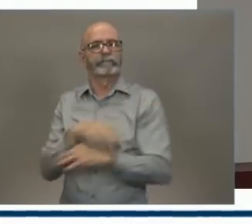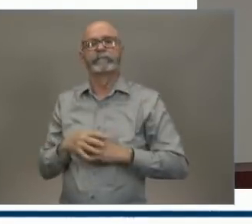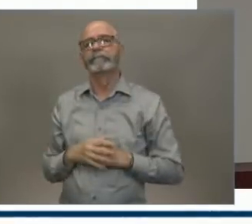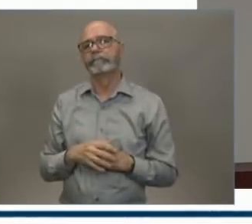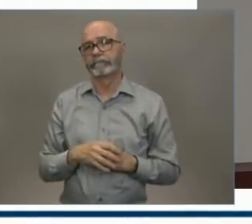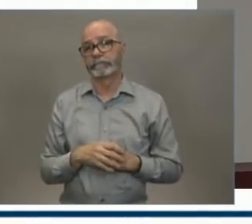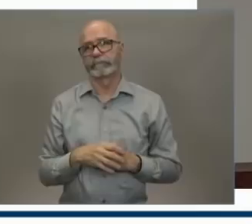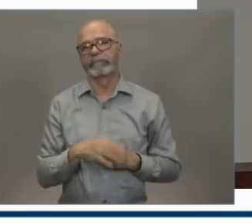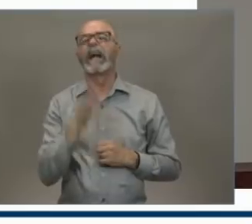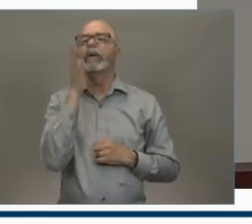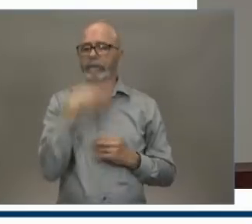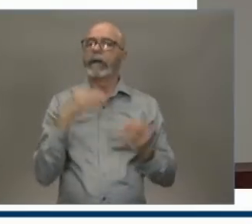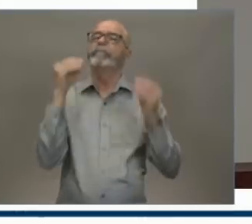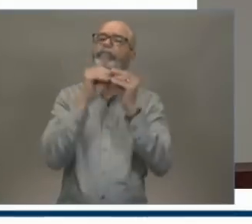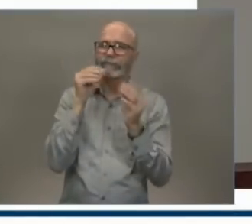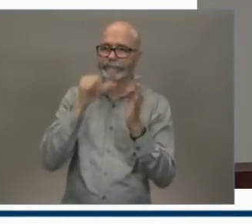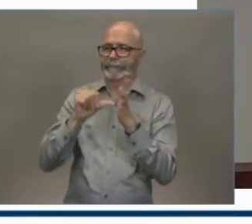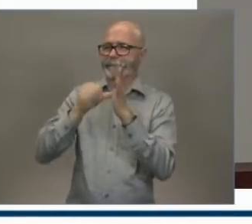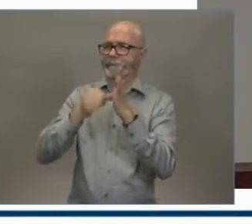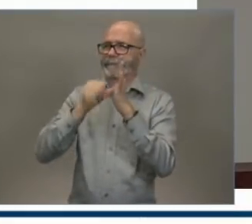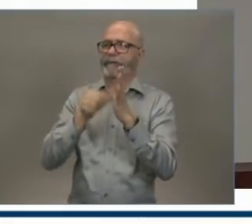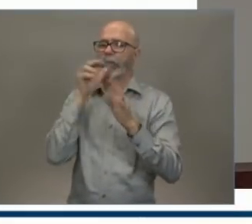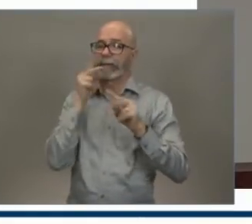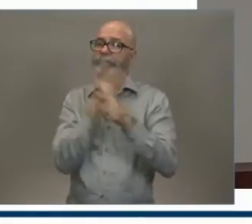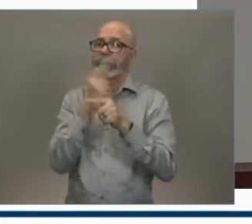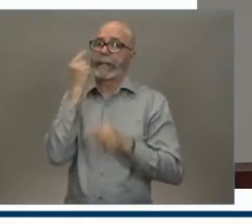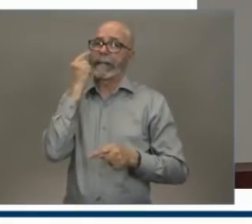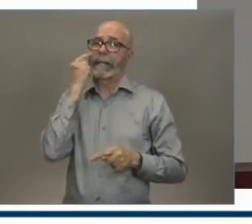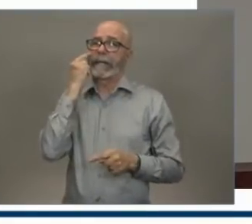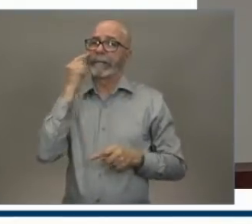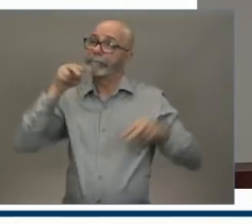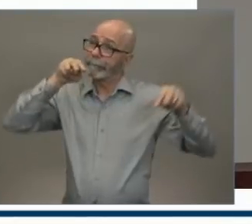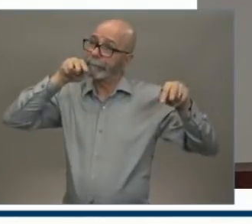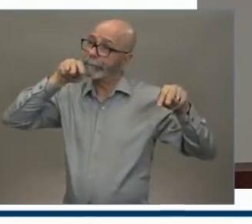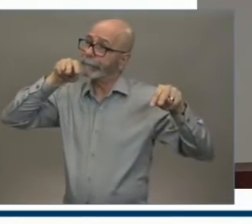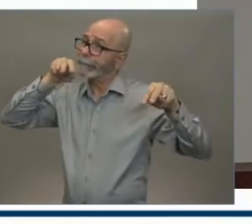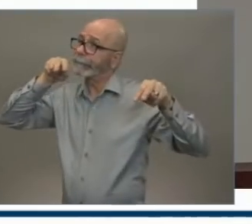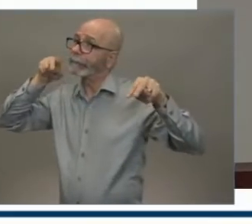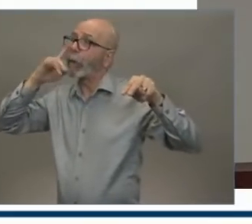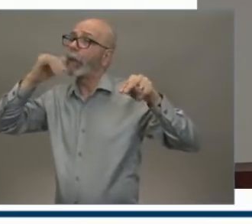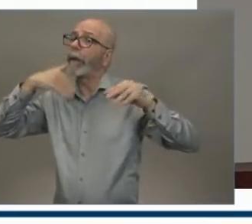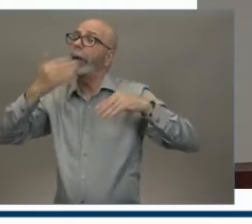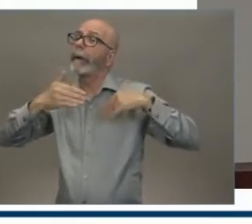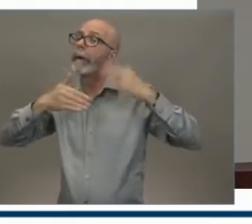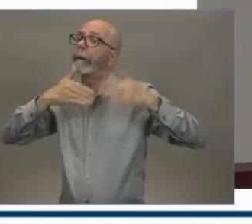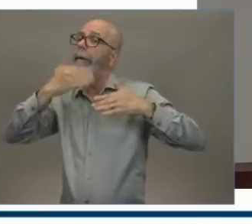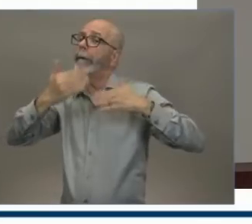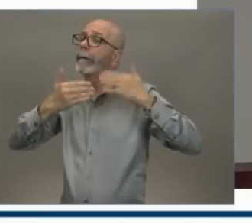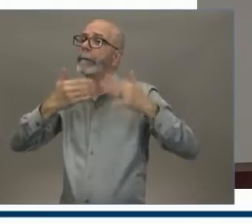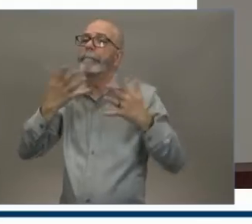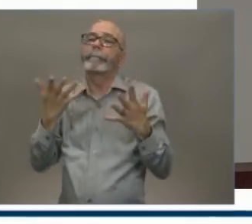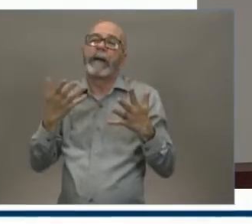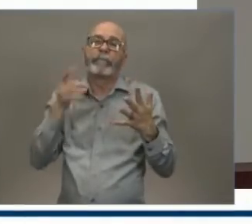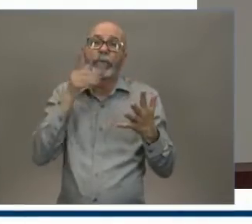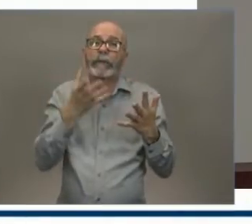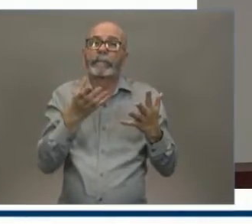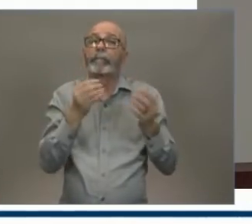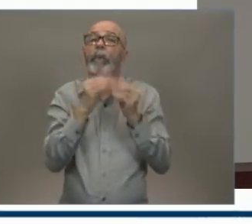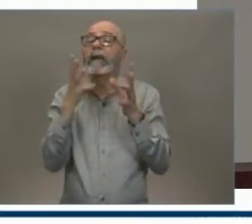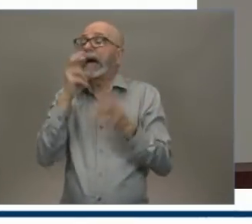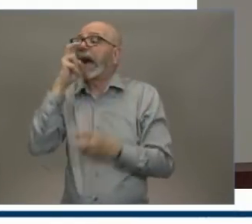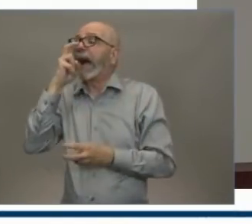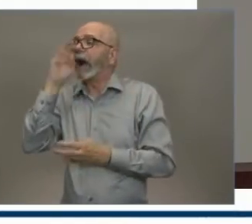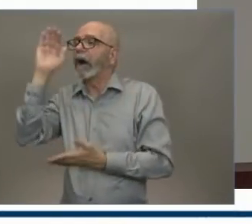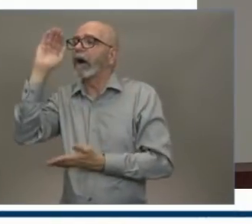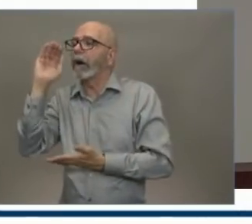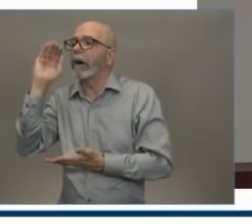the epidemiology and look at the opportunities where we might be able to loosen restrictions in the coming week. But again, I can't